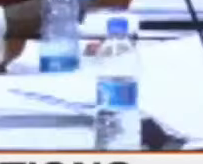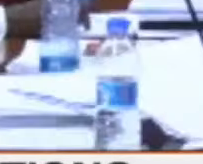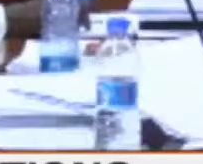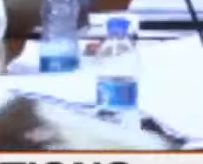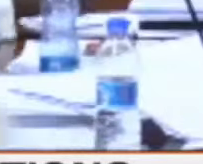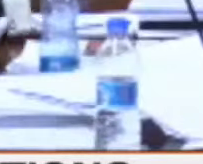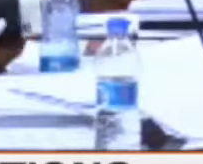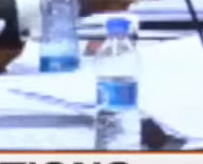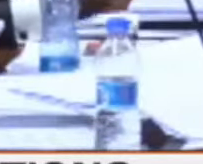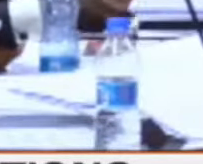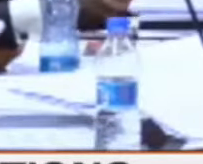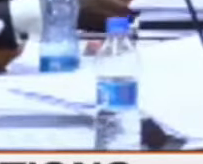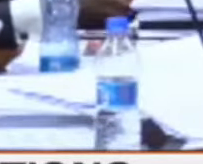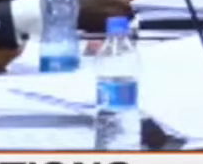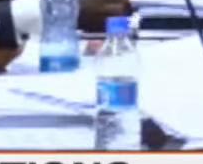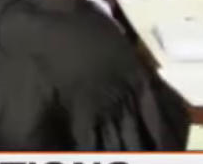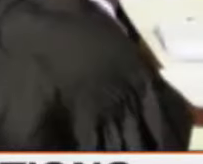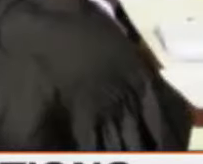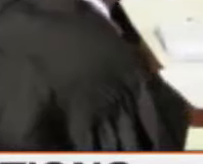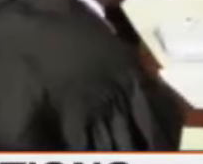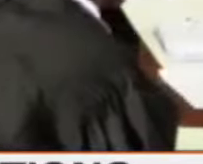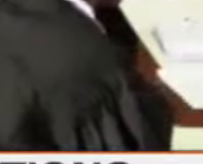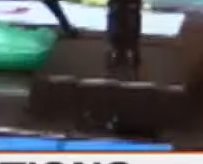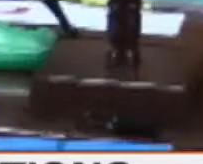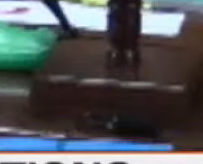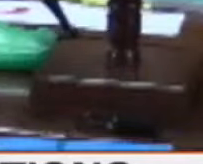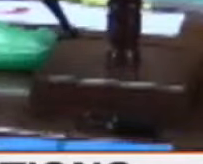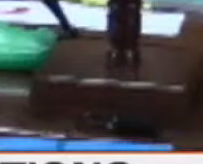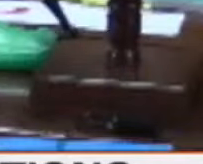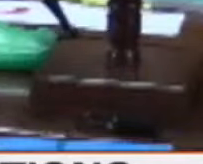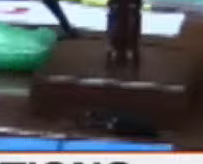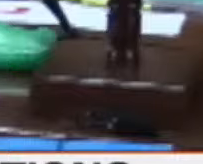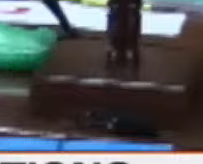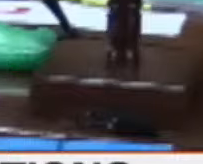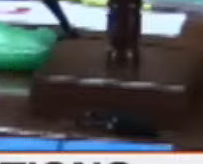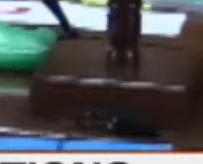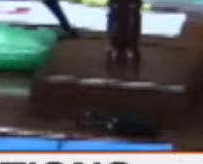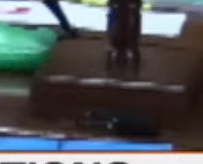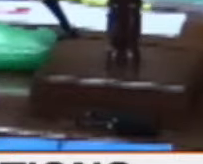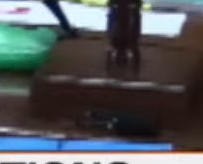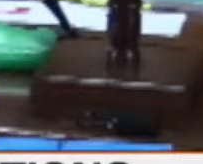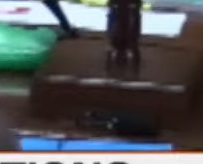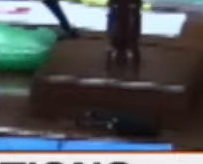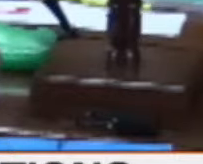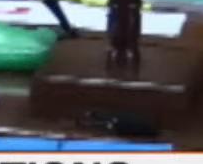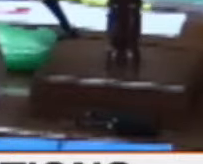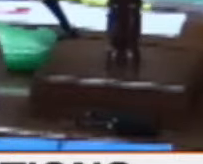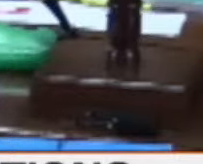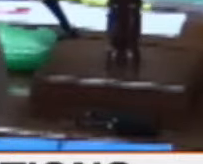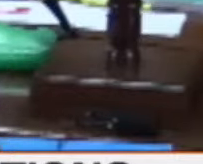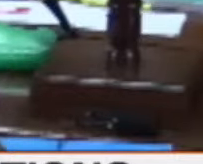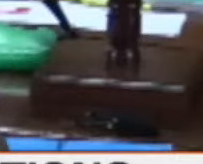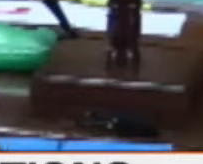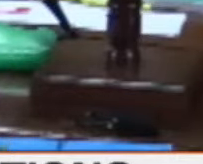This court is vested with the jurisdiction to hear. Your Speaker of the National Assembly, which standing order,